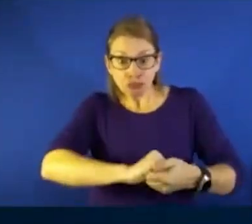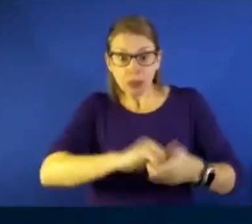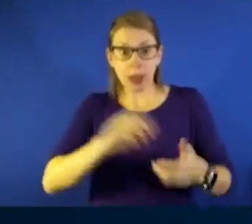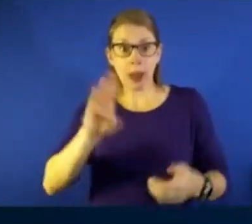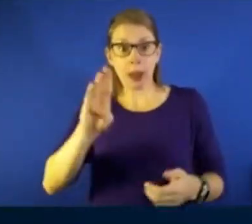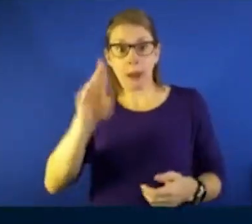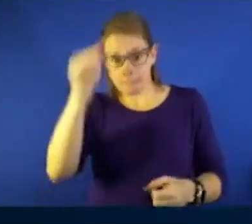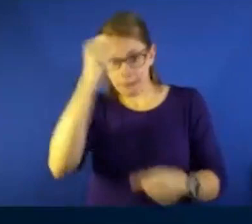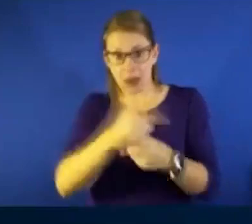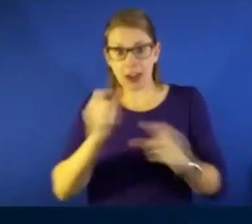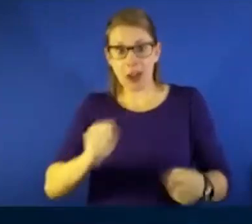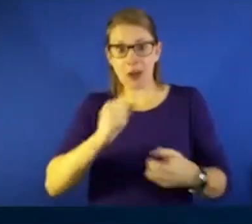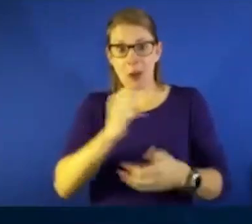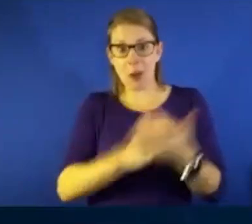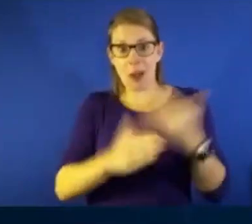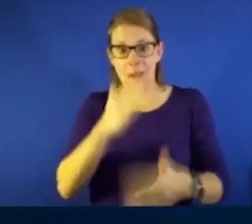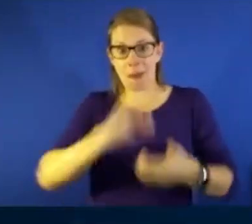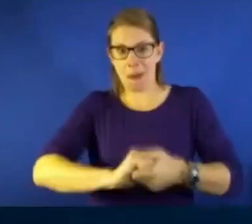I'm